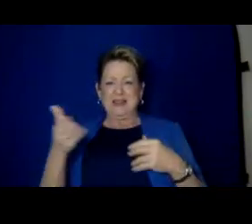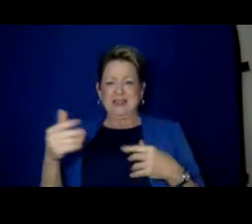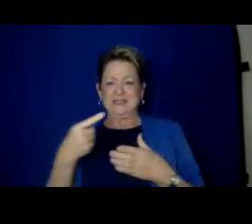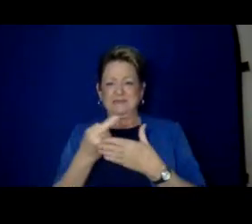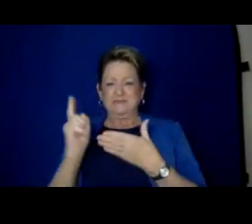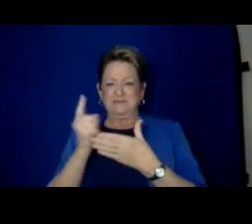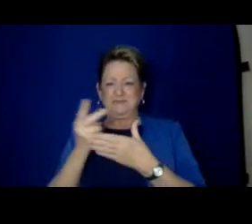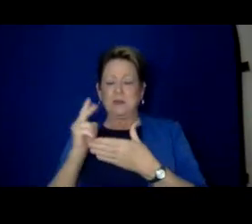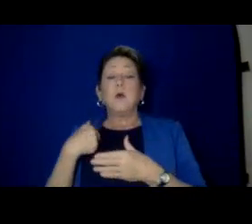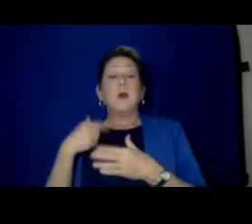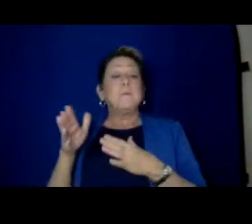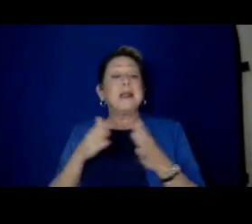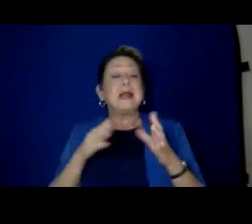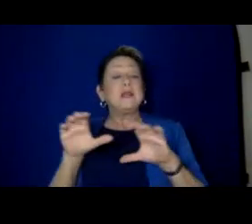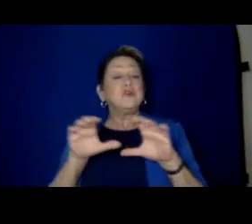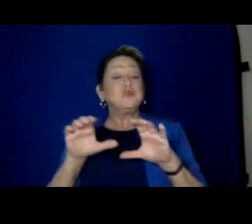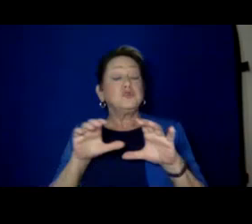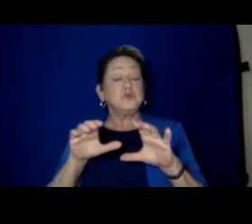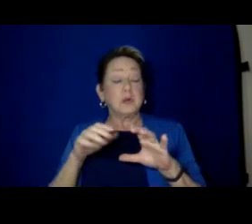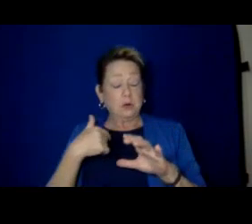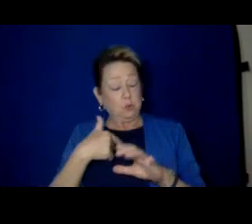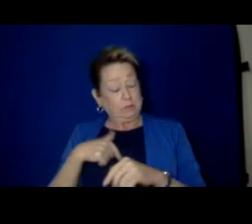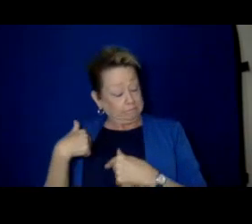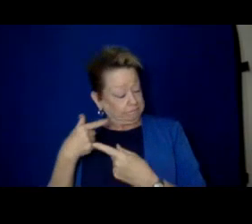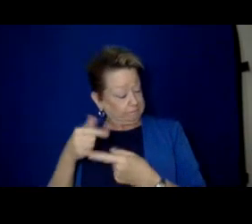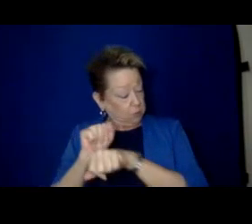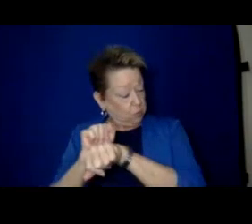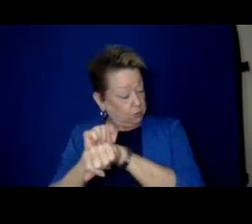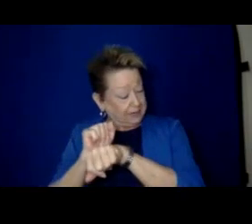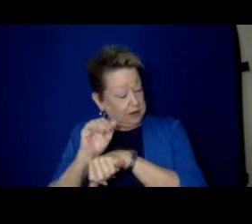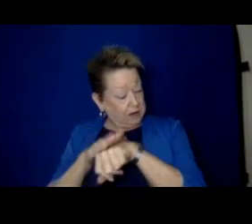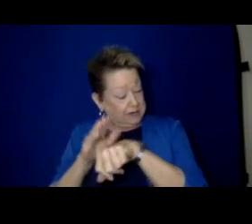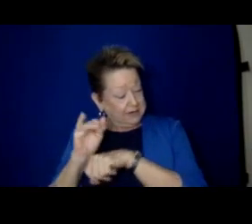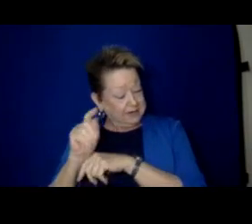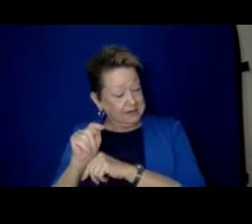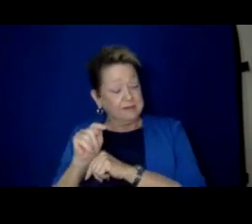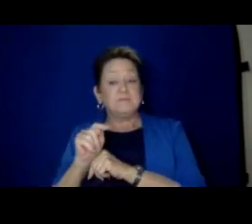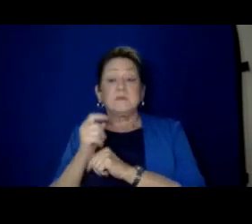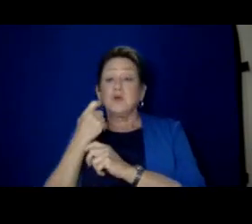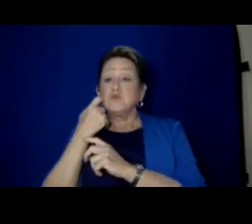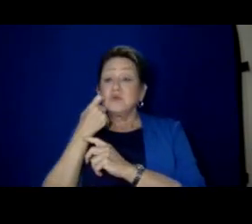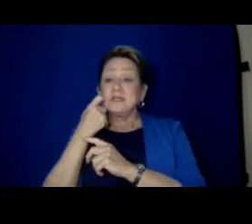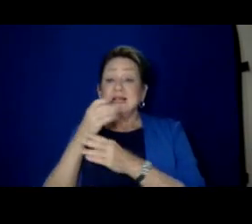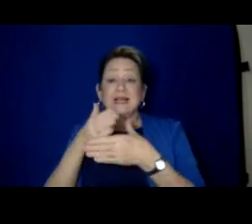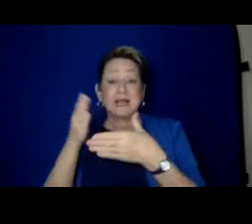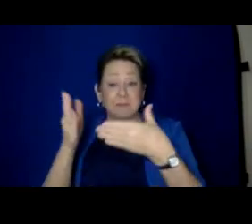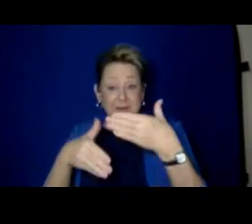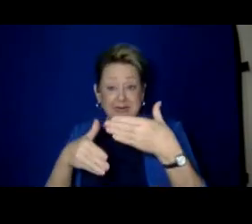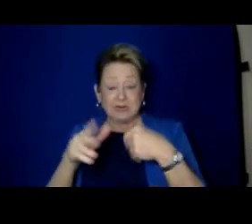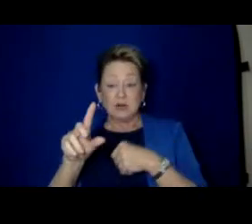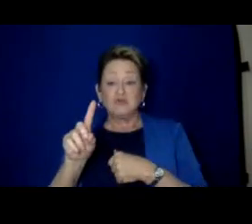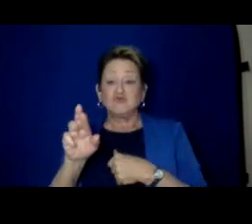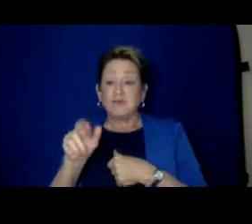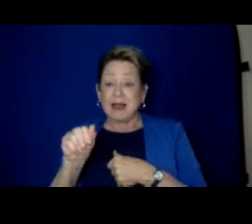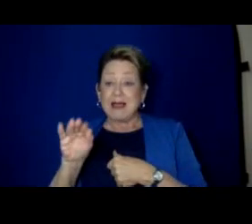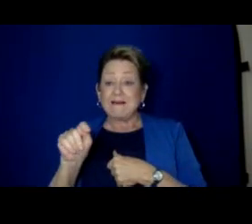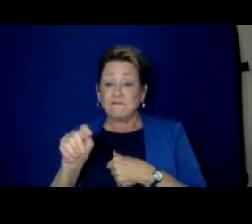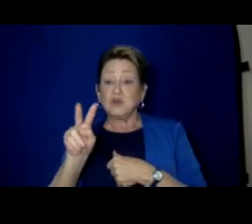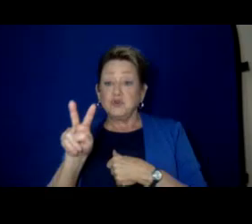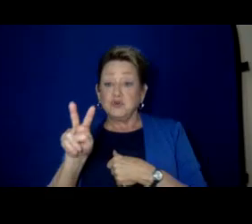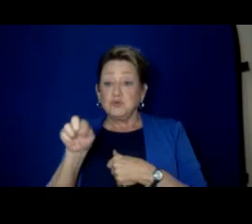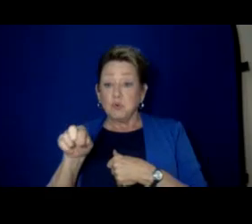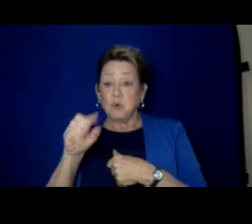So what we are planning to do, as Catherine mentioned, we have been working on and actually recently completed our draft 2.0 of